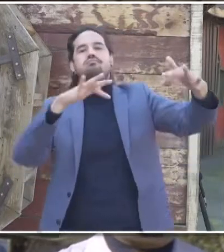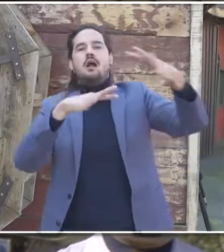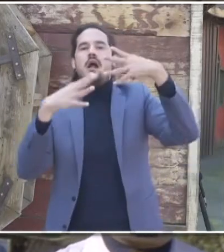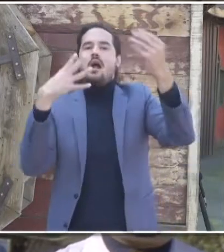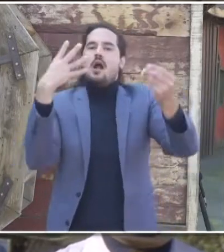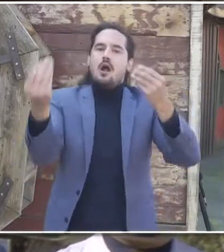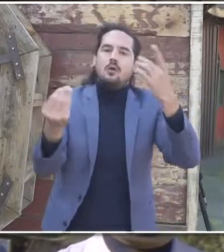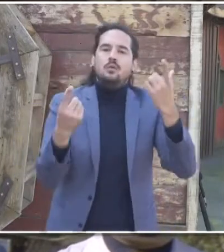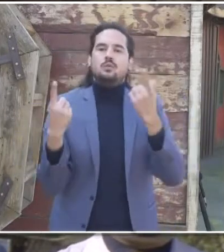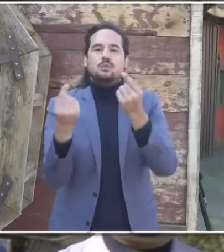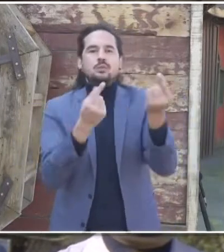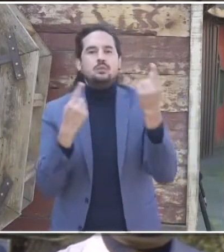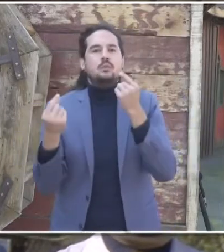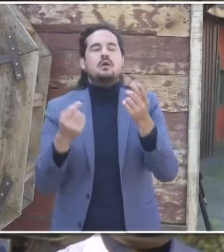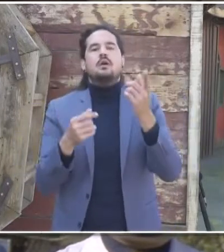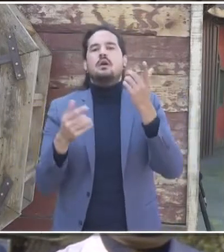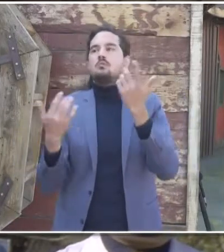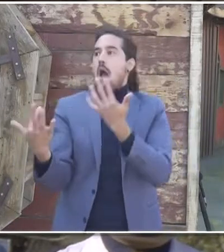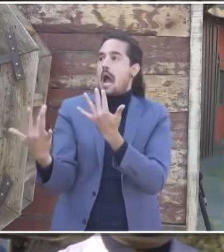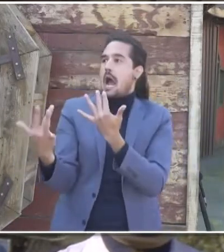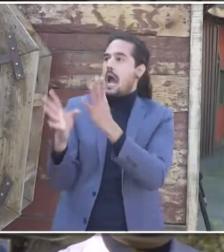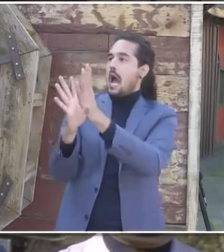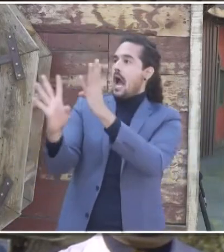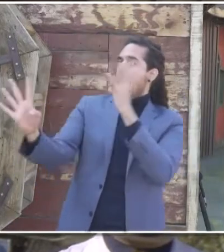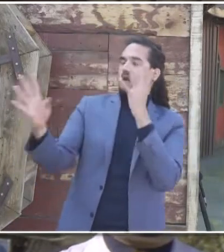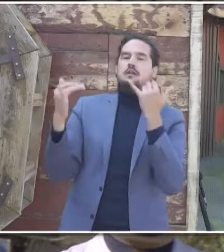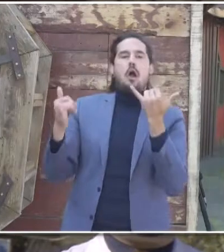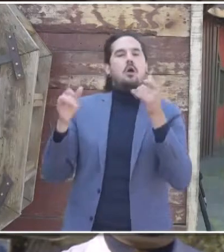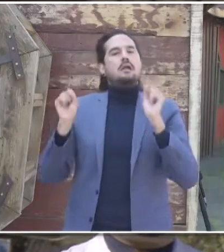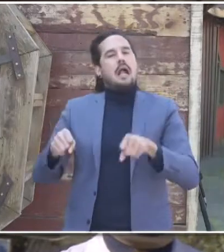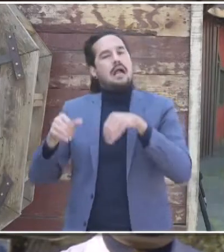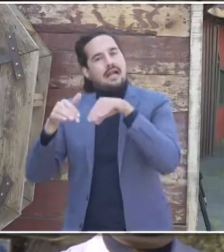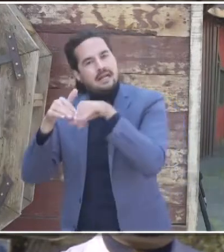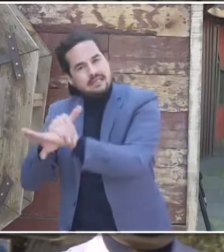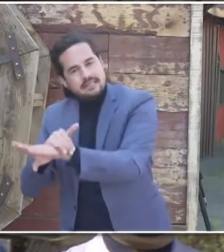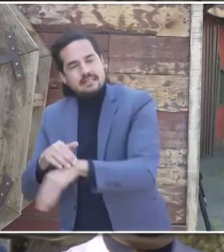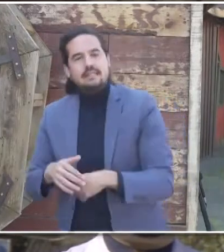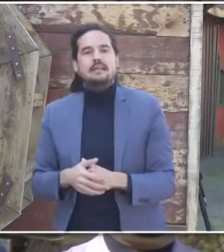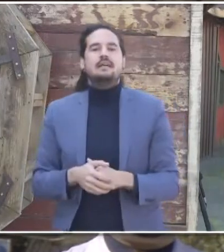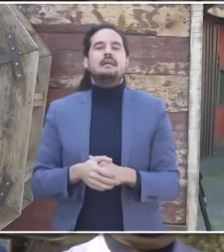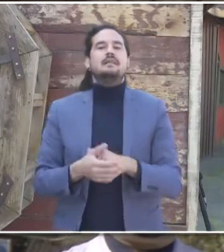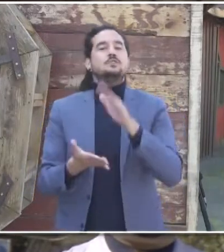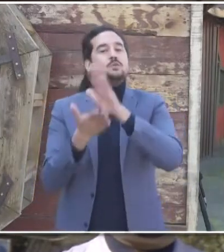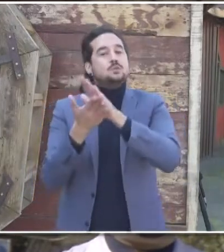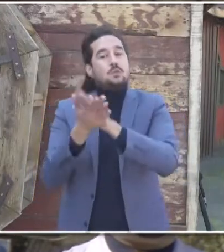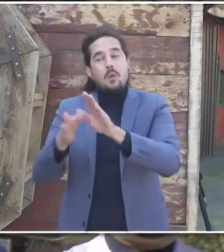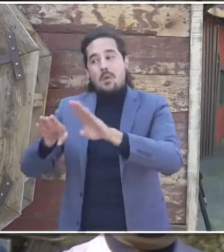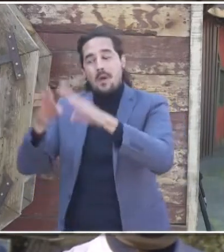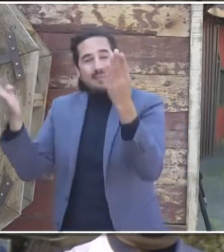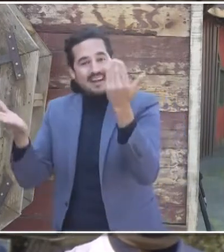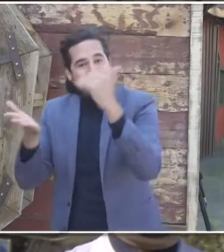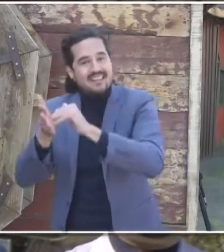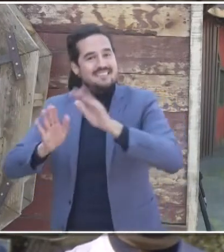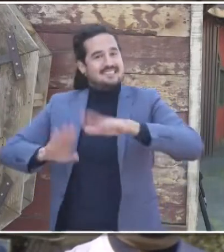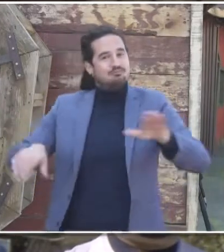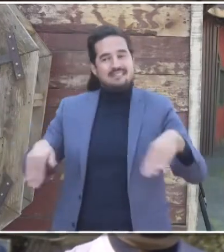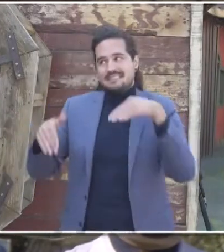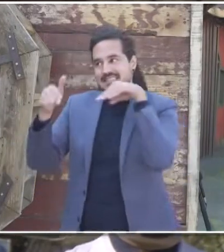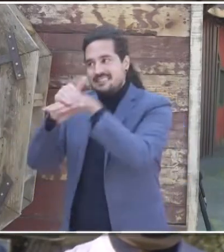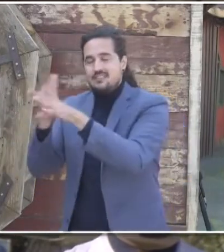kids back in school, a top priority for all of us, particularly parents like myself with 4 young